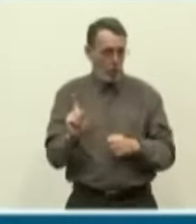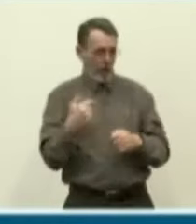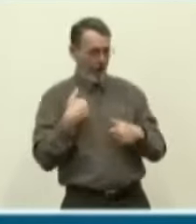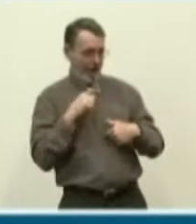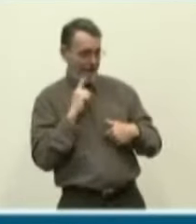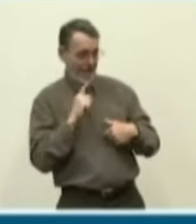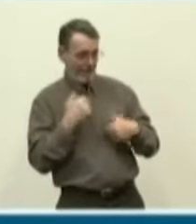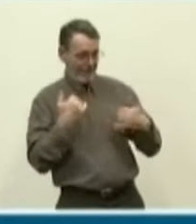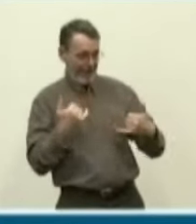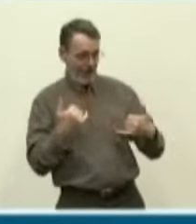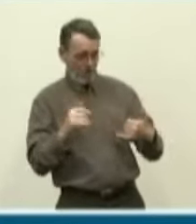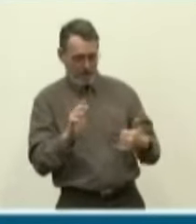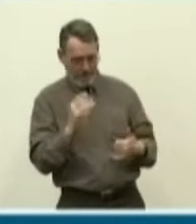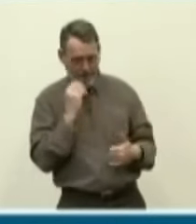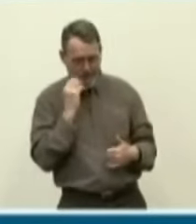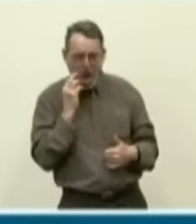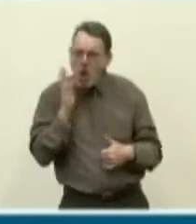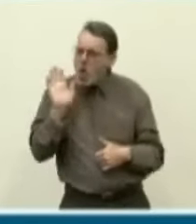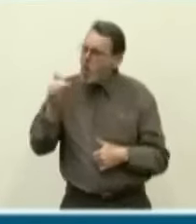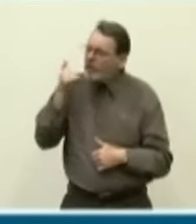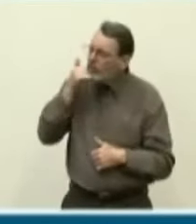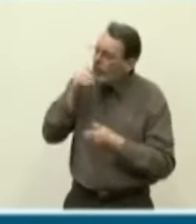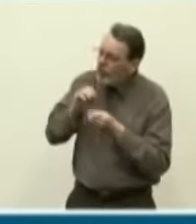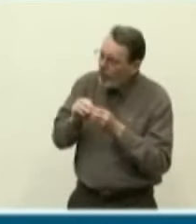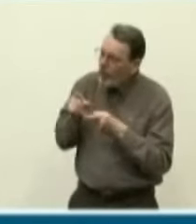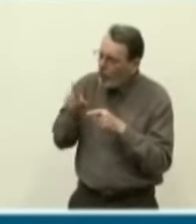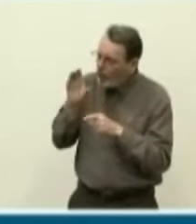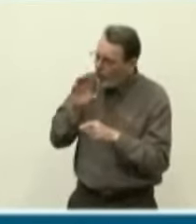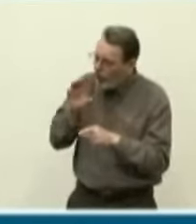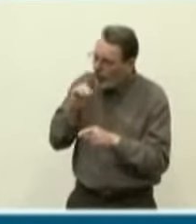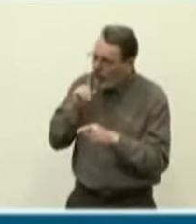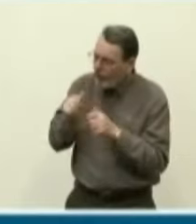Okay. What's your phone number while you get that?